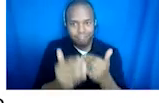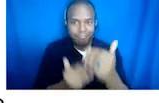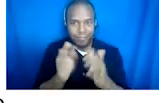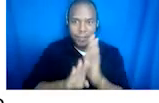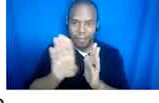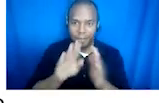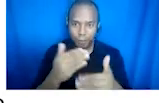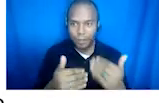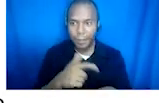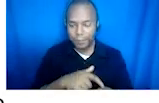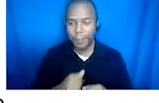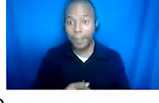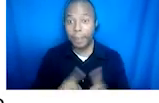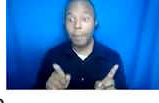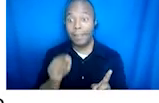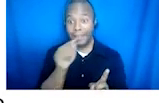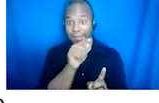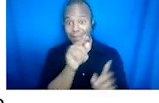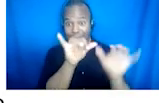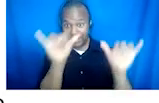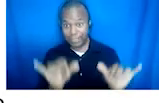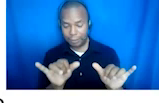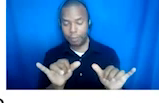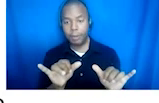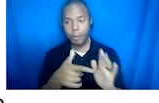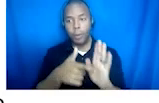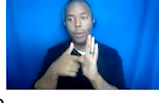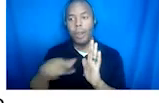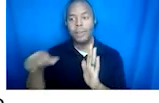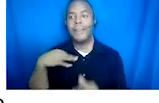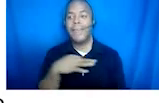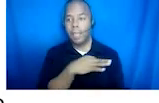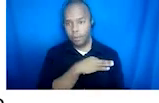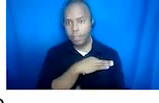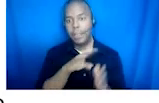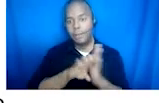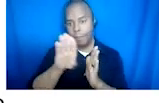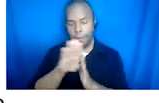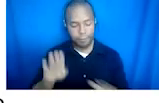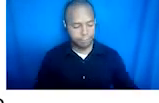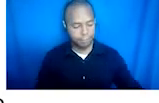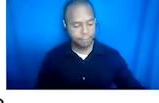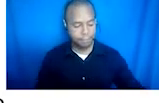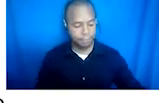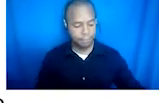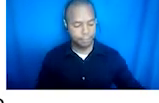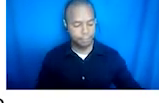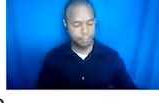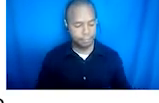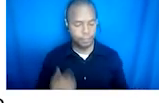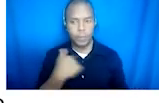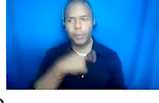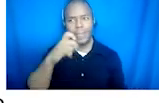though, relies on faculty development. And we need to see more faculty-led groups